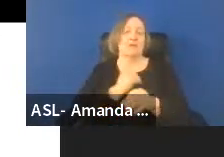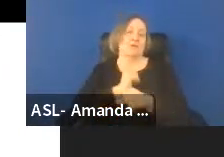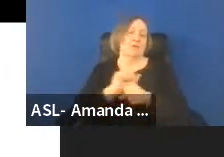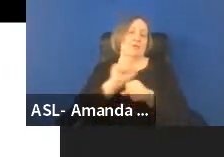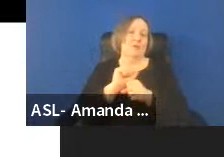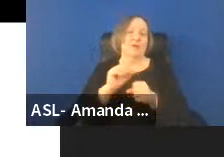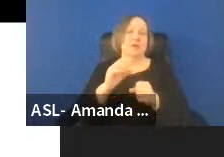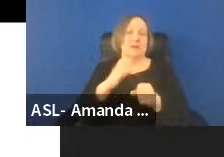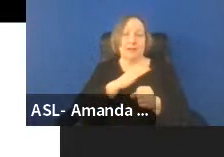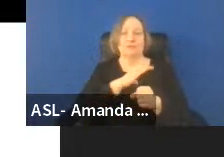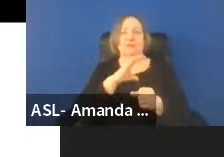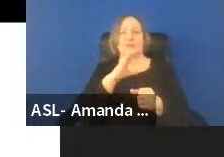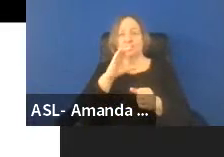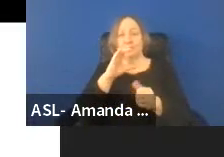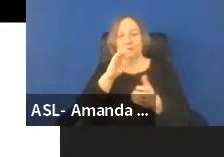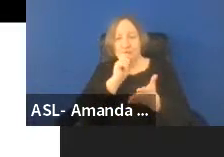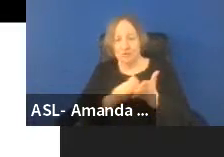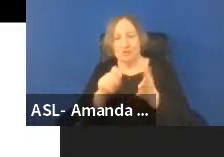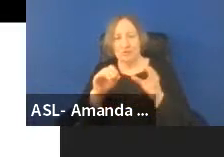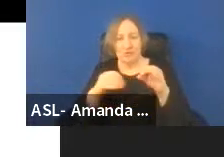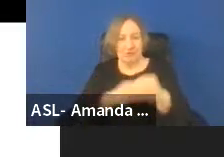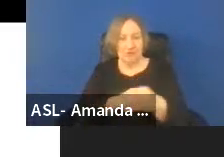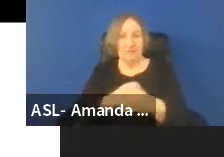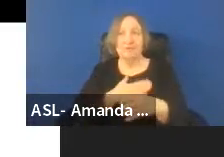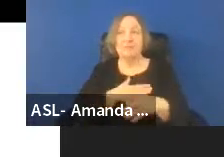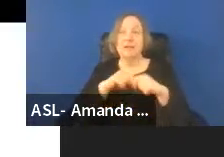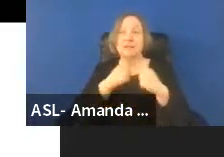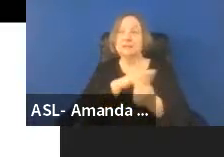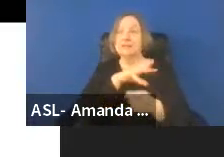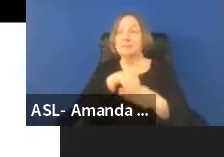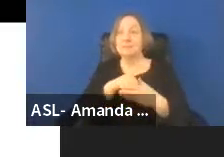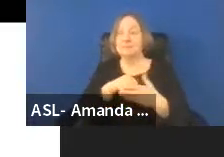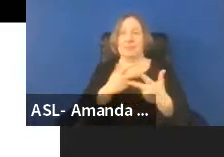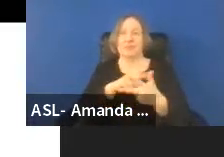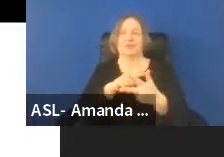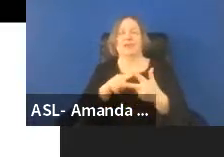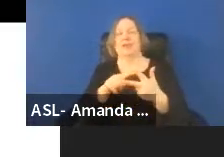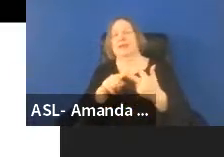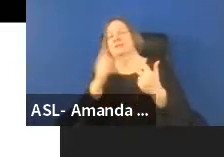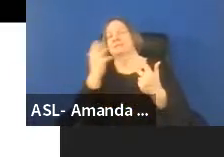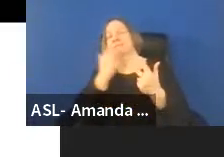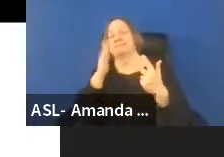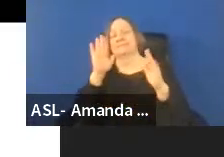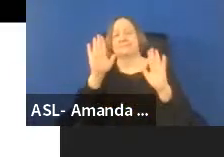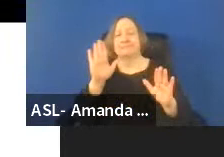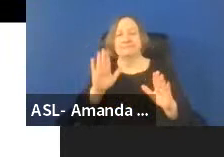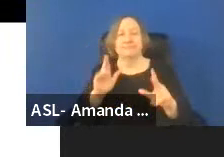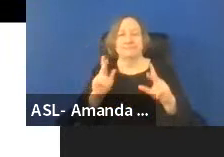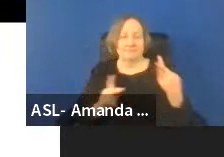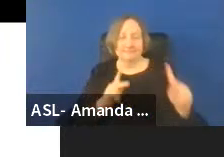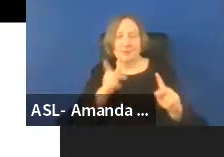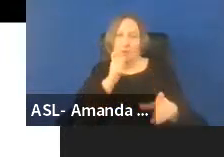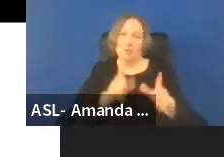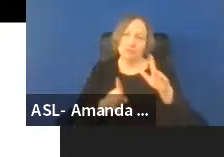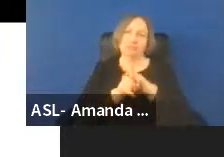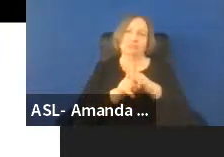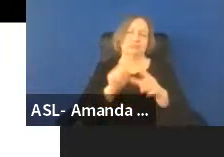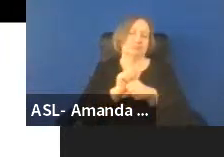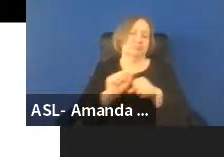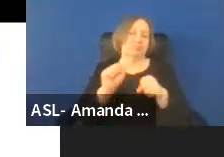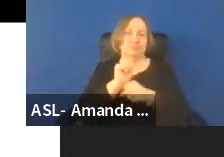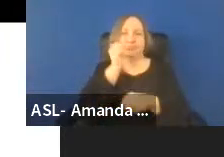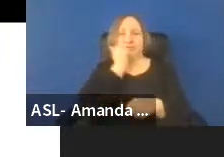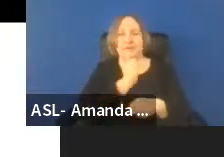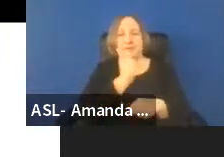in the Council Clerk's office. My team includes three superheroes who show up to work every day, guided by